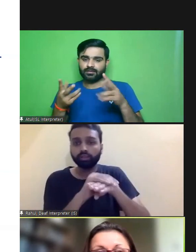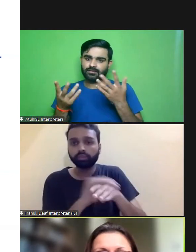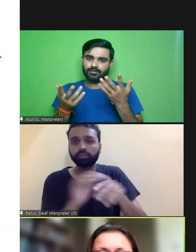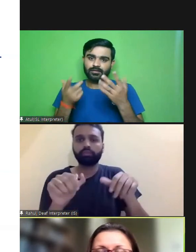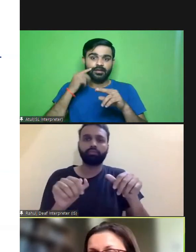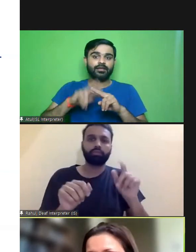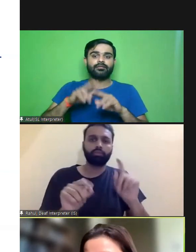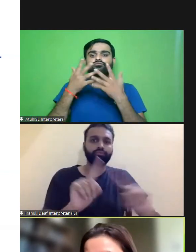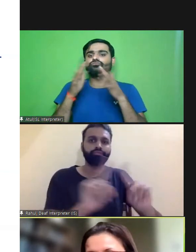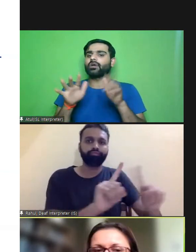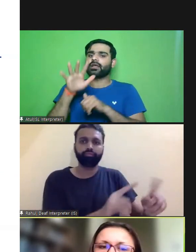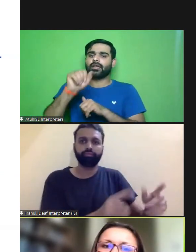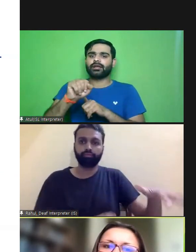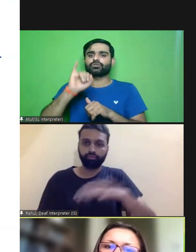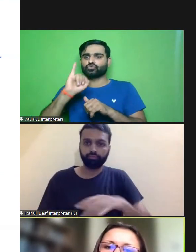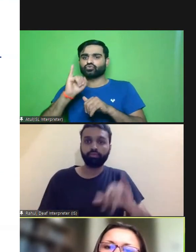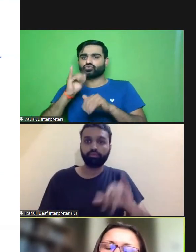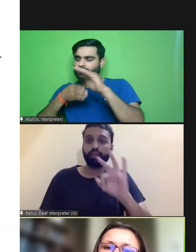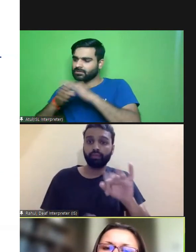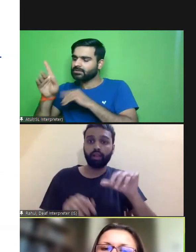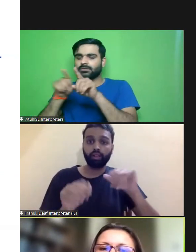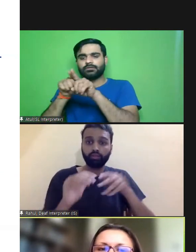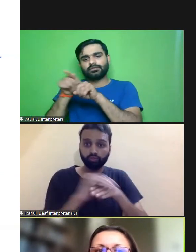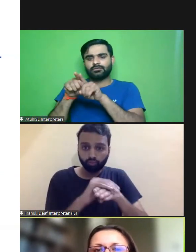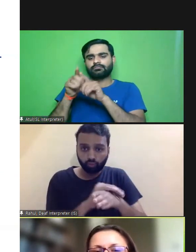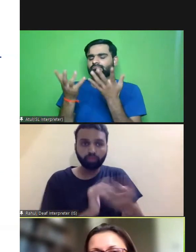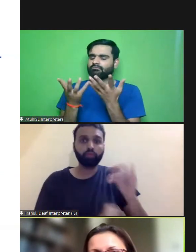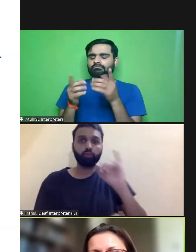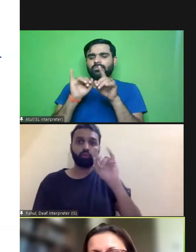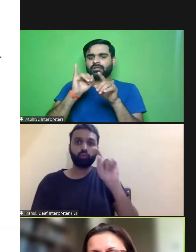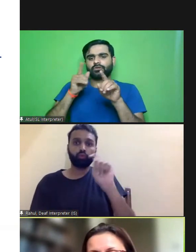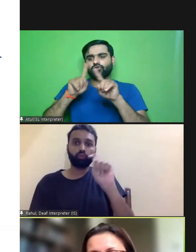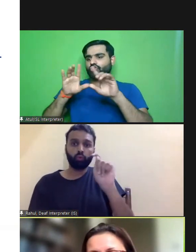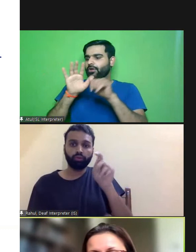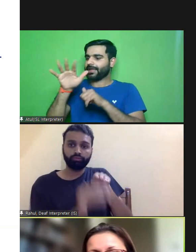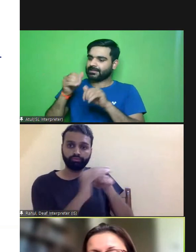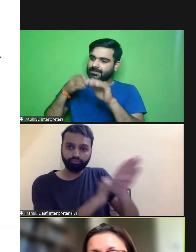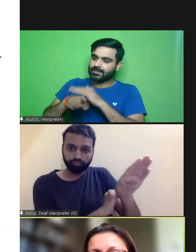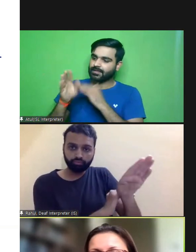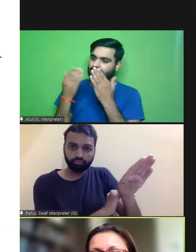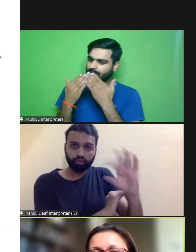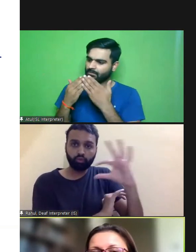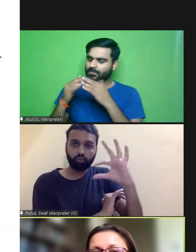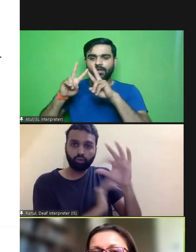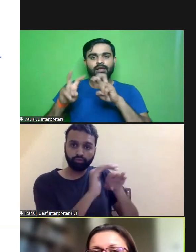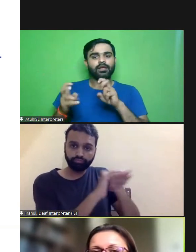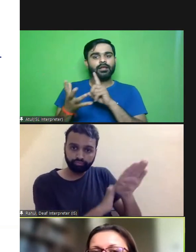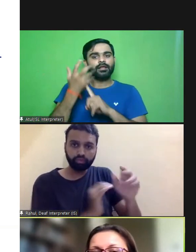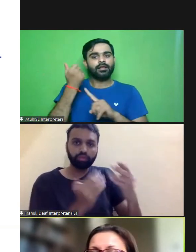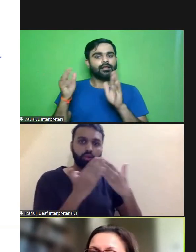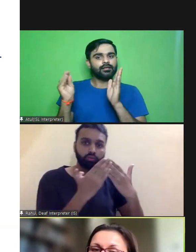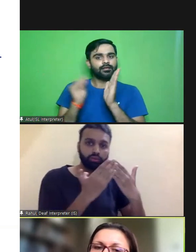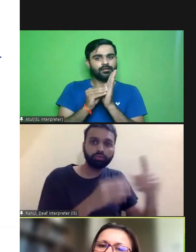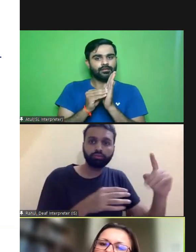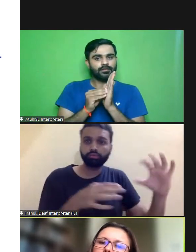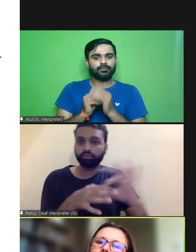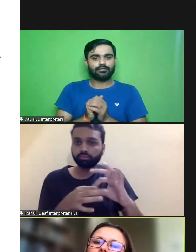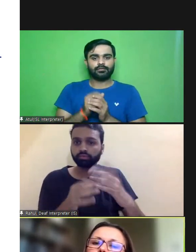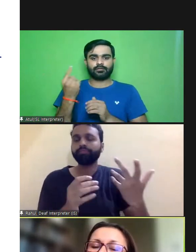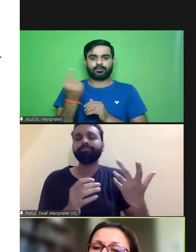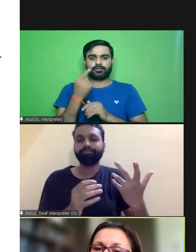an accessible toilet, for example, in sanitation? And this final study, before I conclude, is the